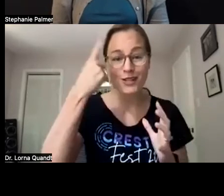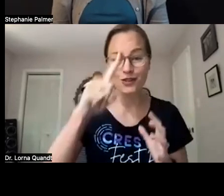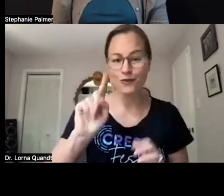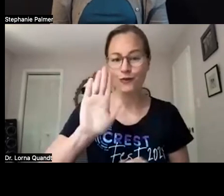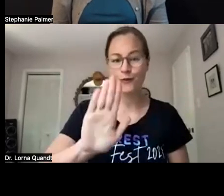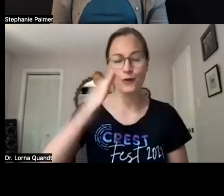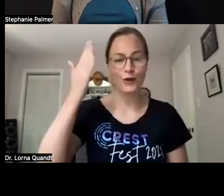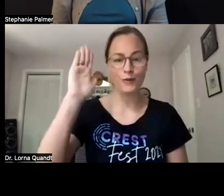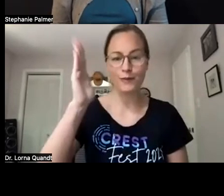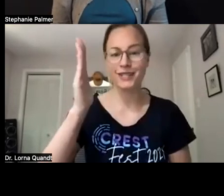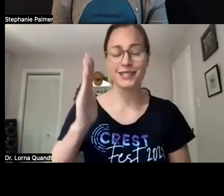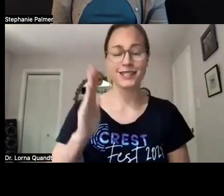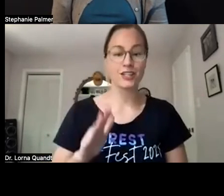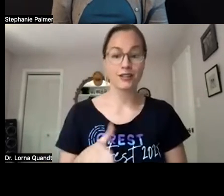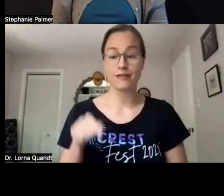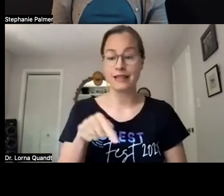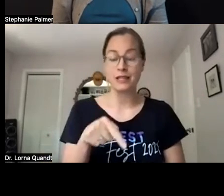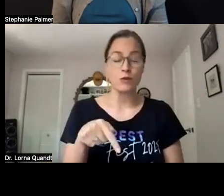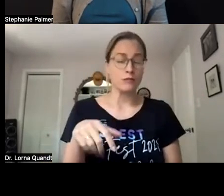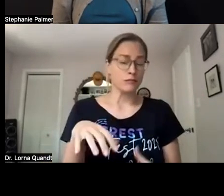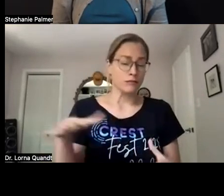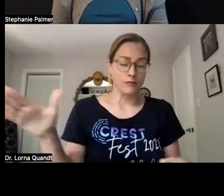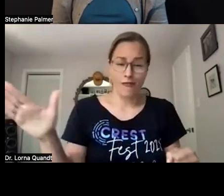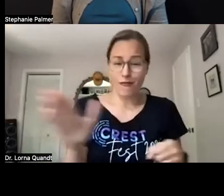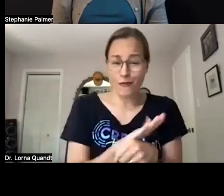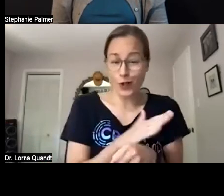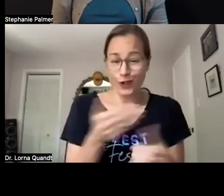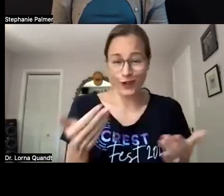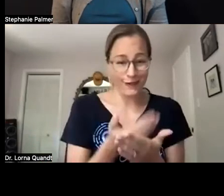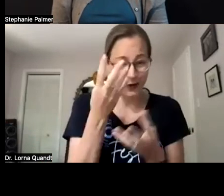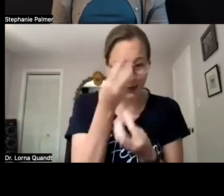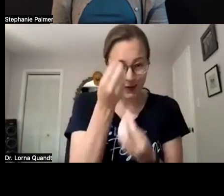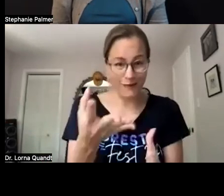Thank you so much for your presentation today.